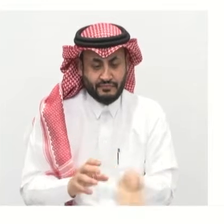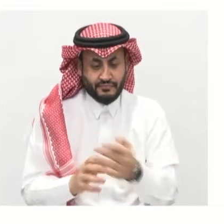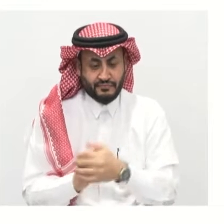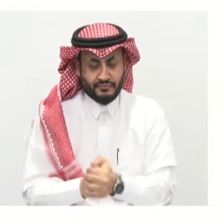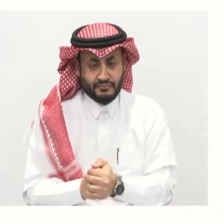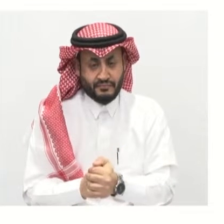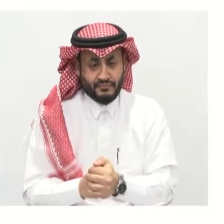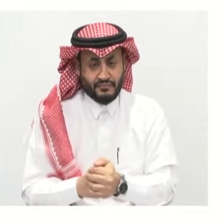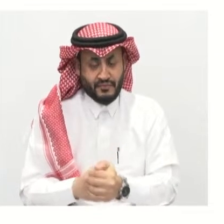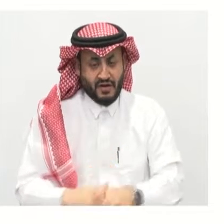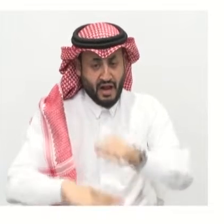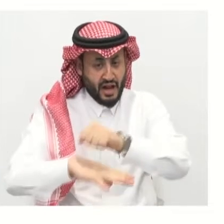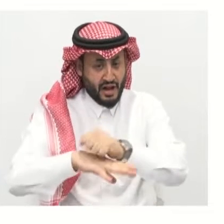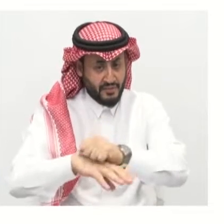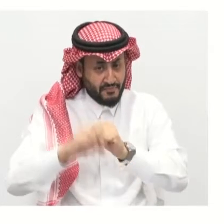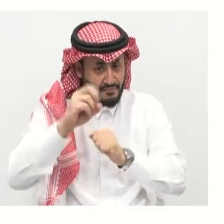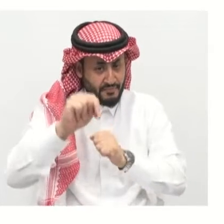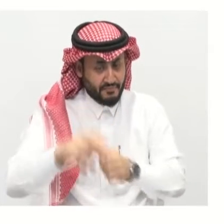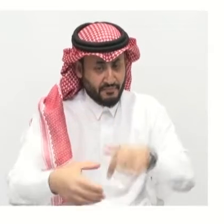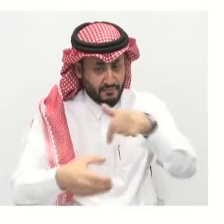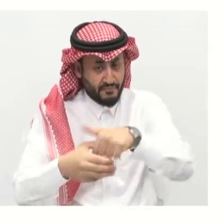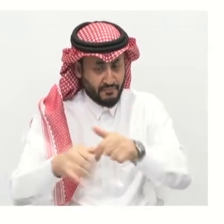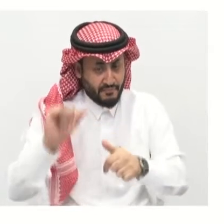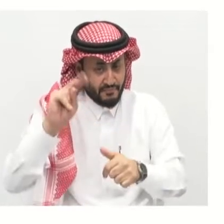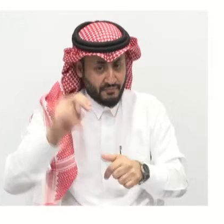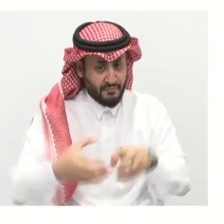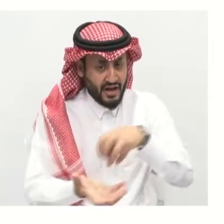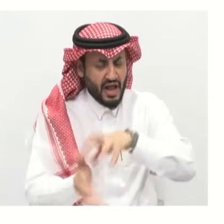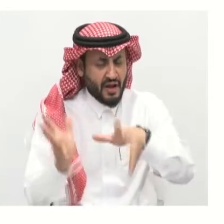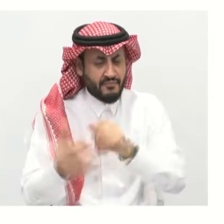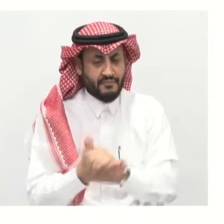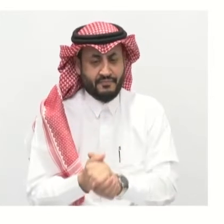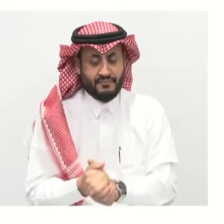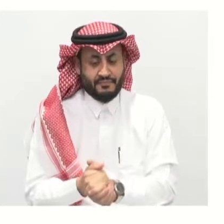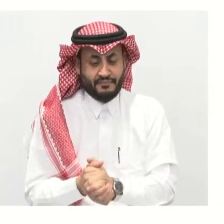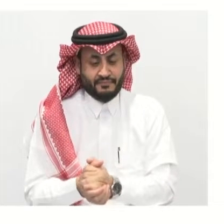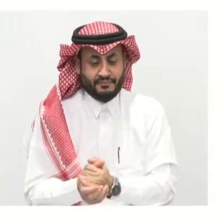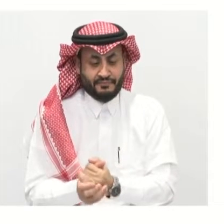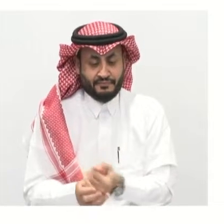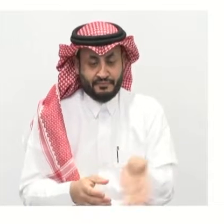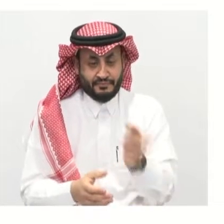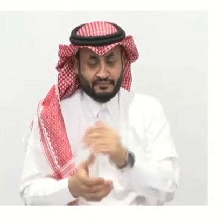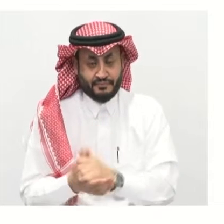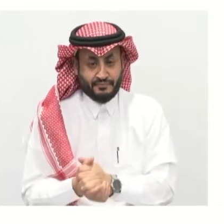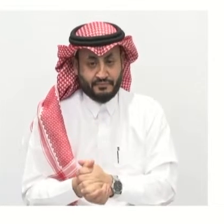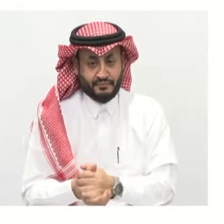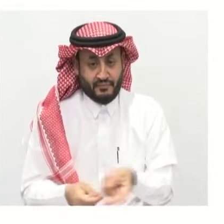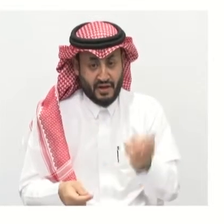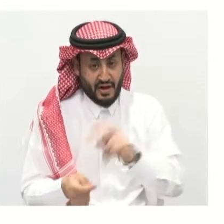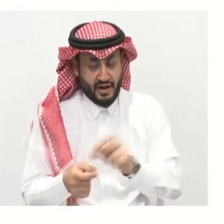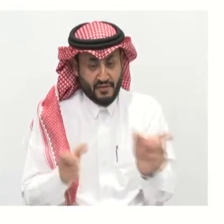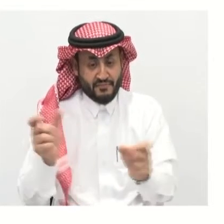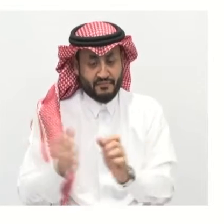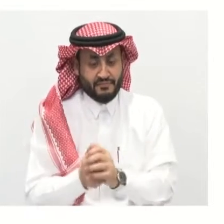use prepositions of place in and on. Also, we will apply regular plural